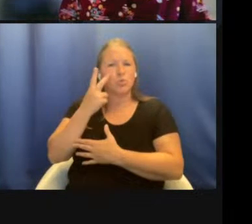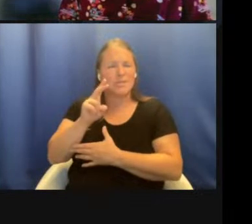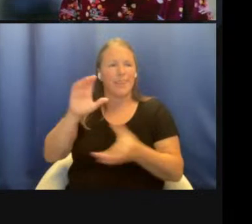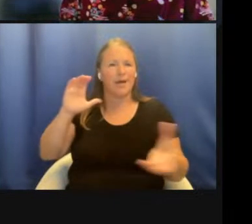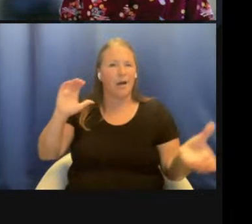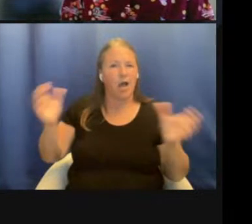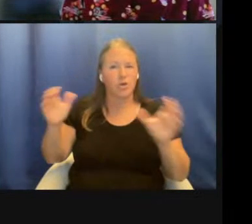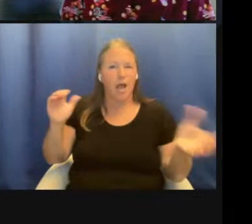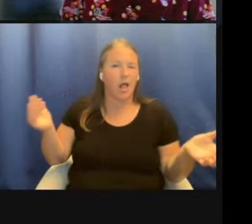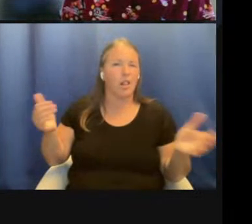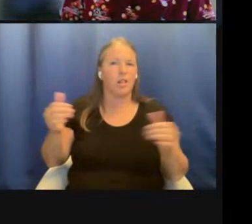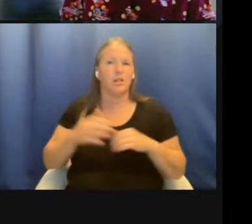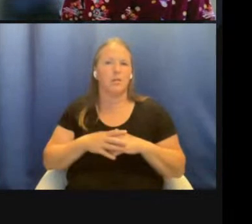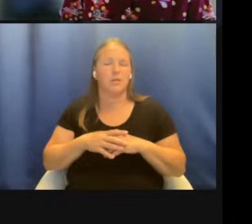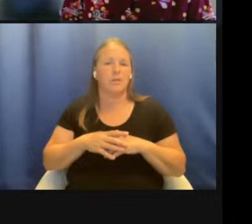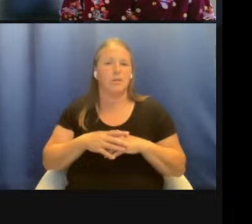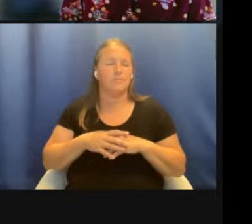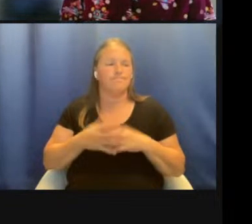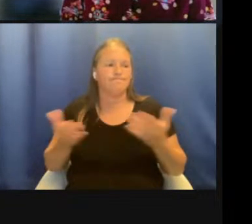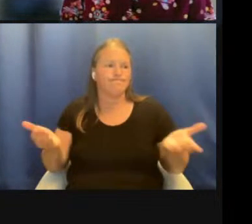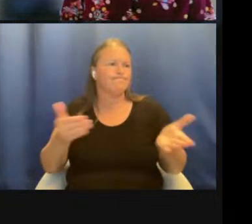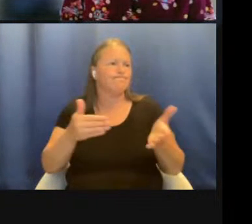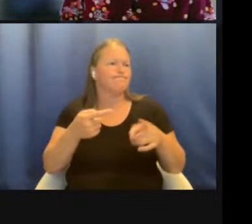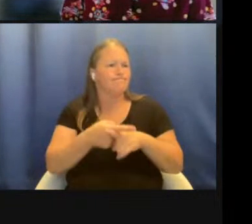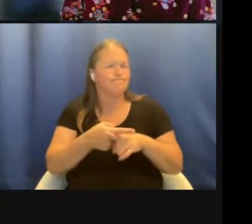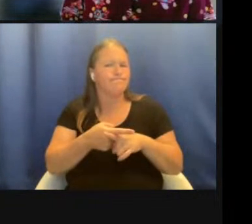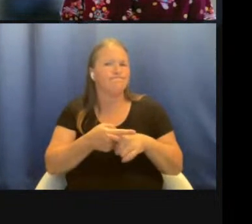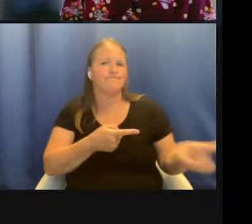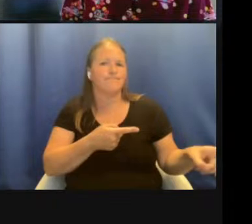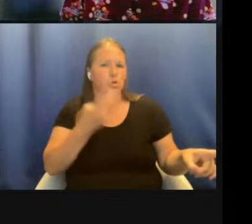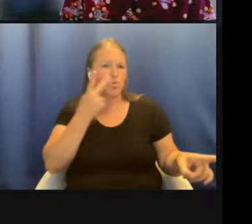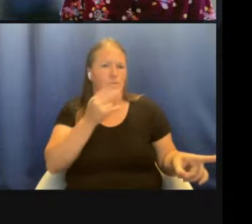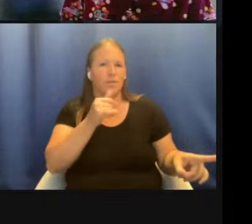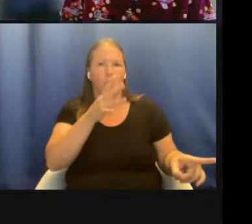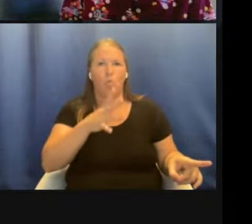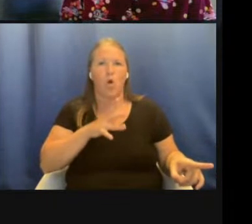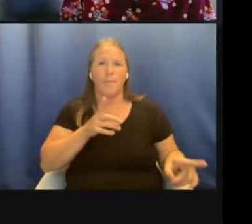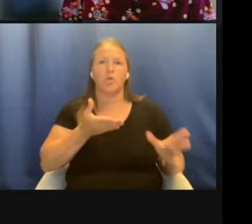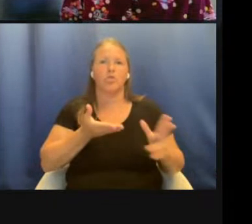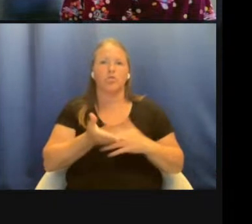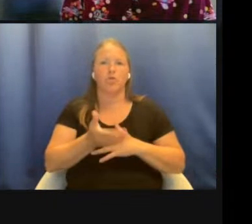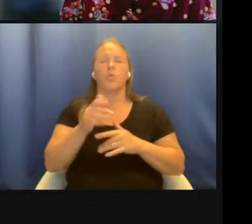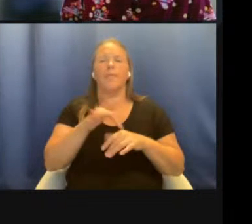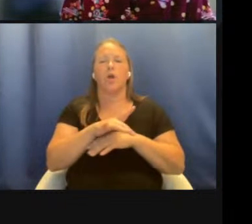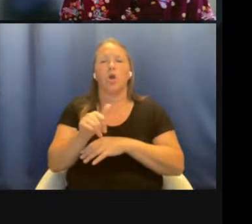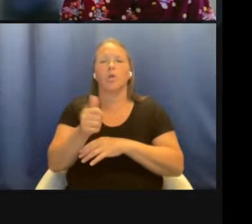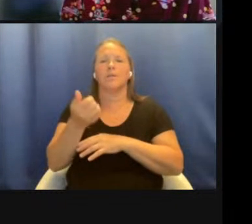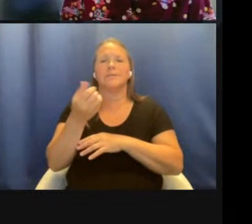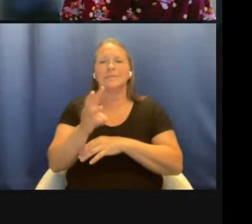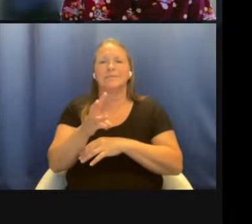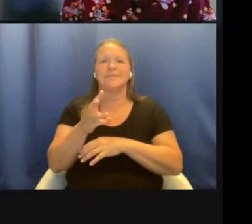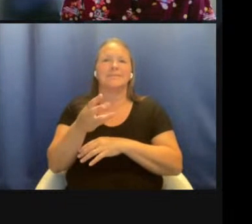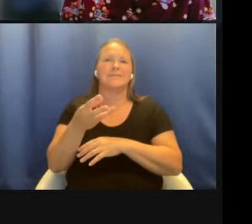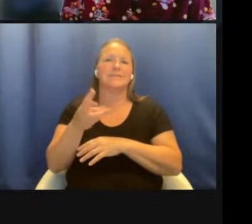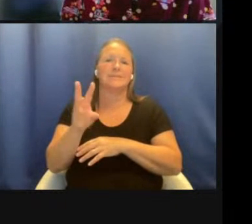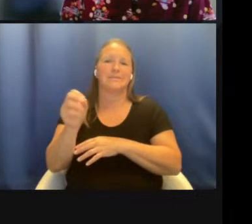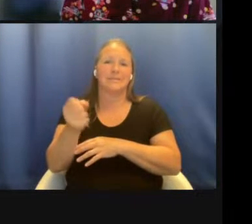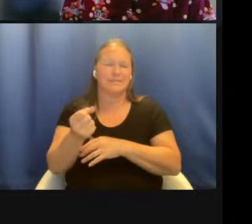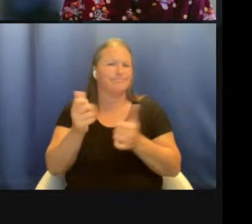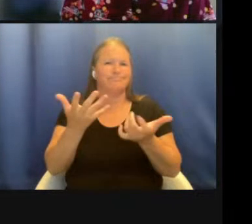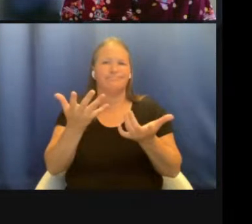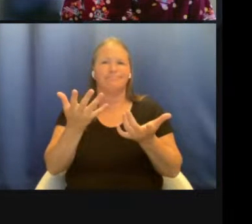through the early 1860s continued to fight in the French courts with her son for his acknowledgement as a member of the civil